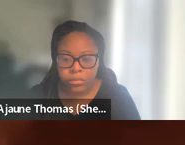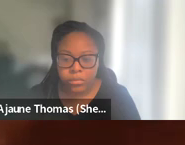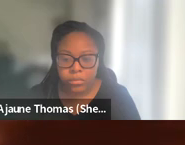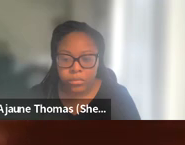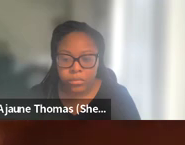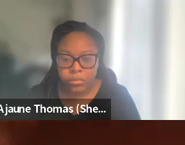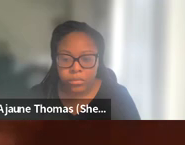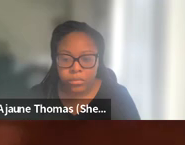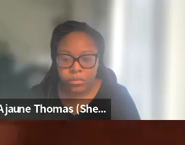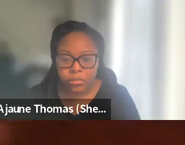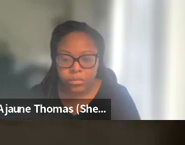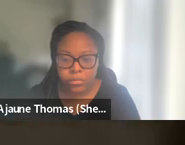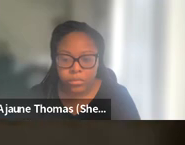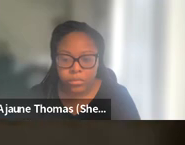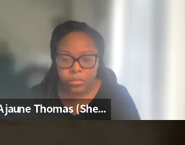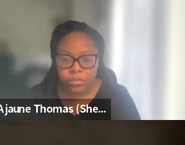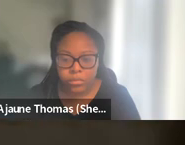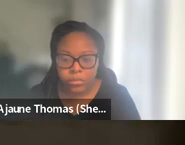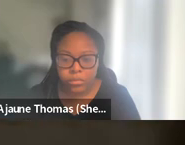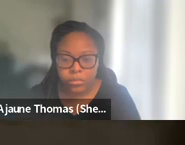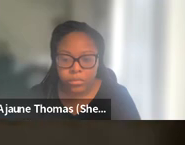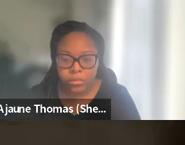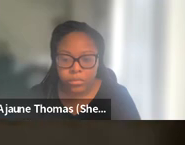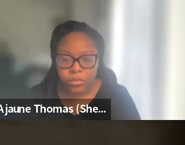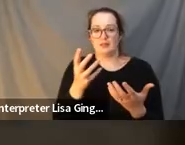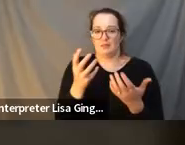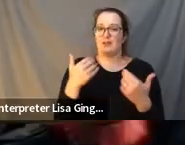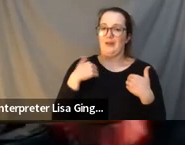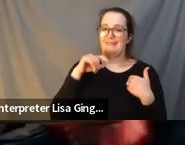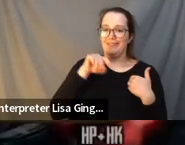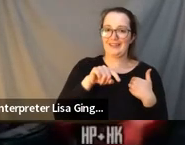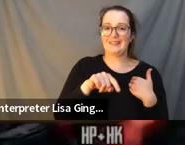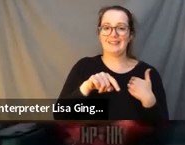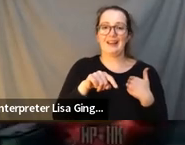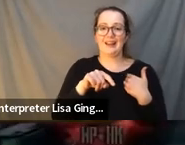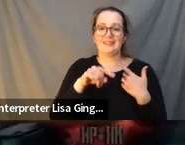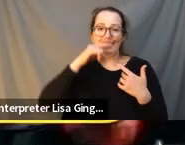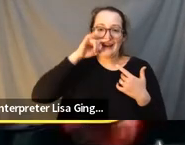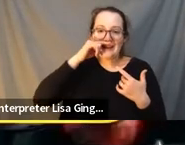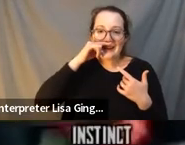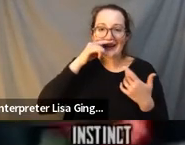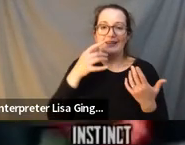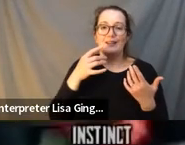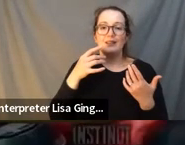first thought was, man, I would have loved having this as a kid.